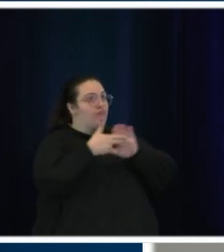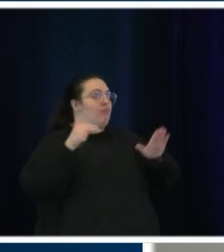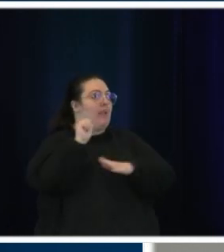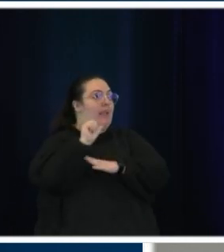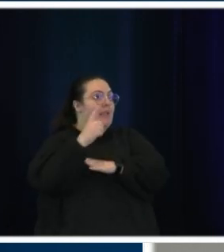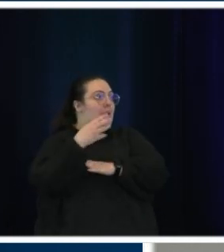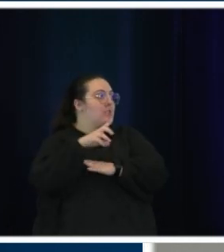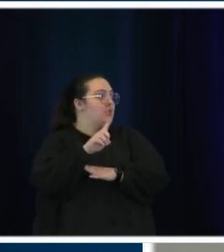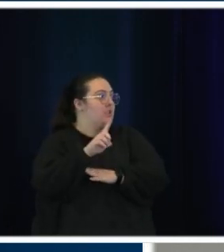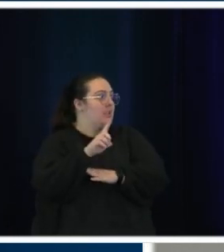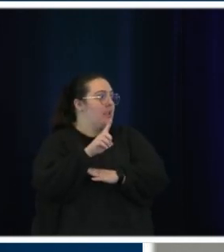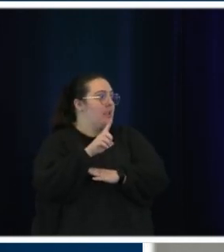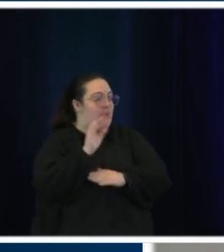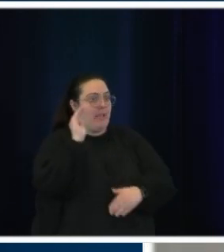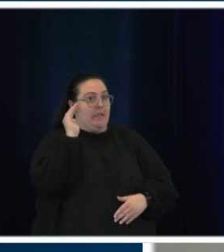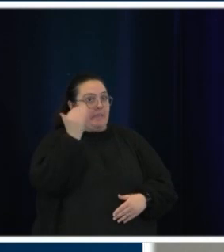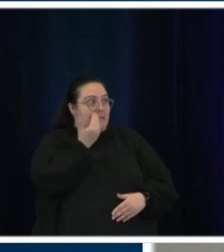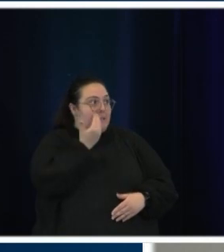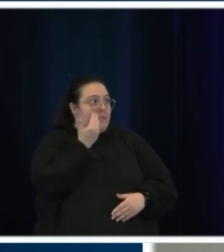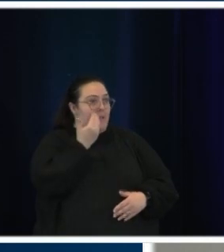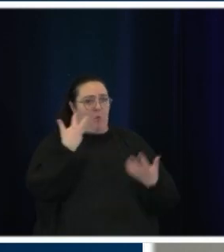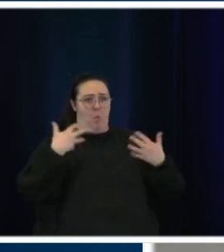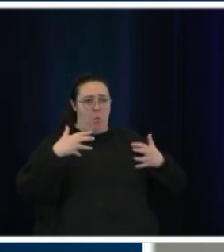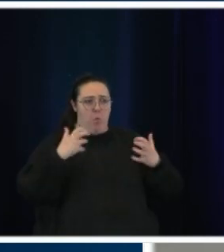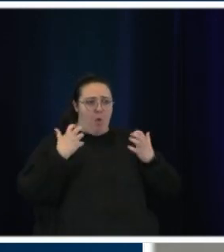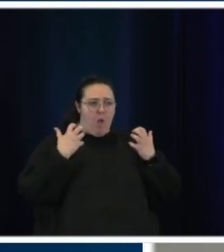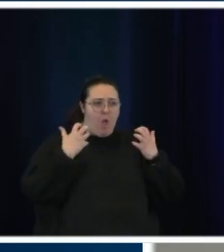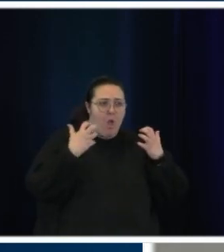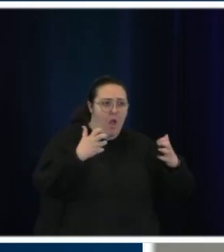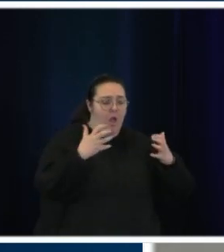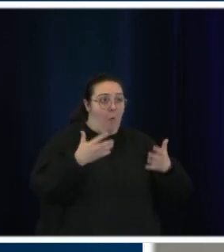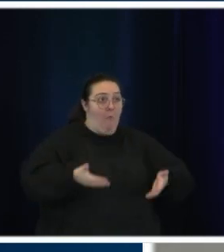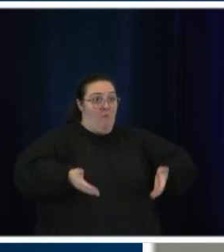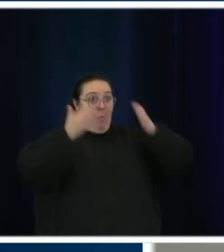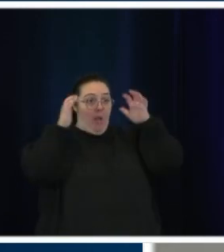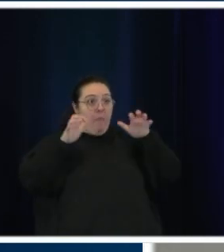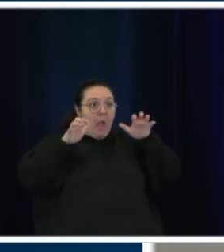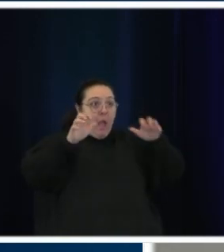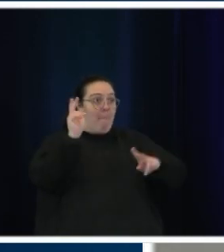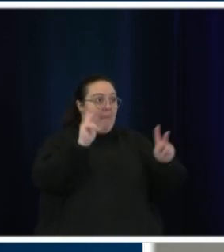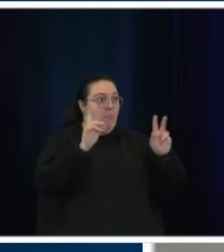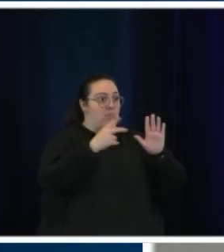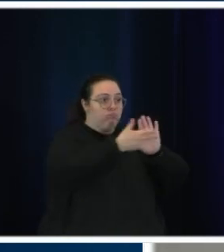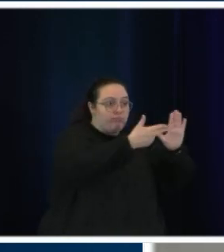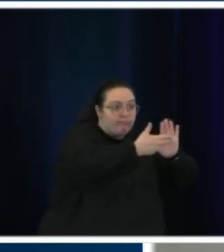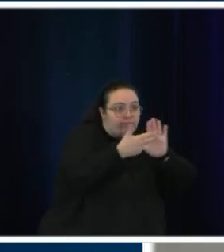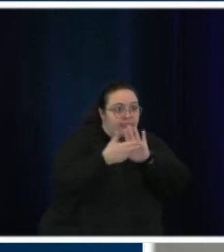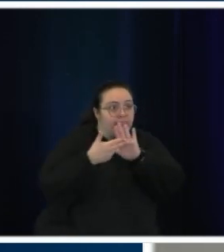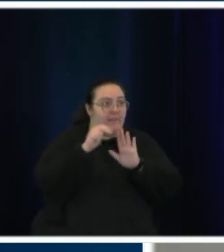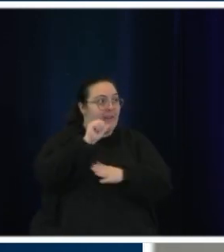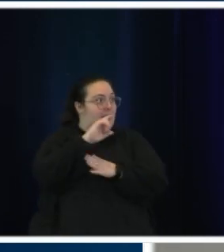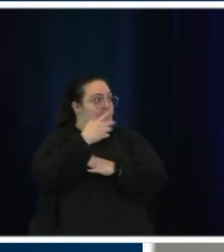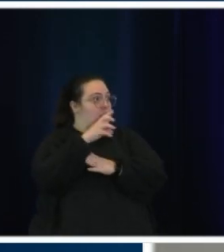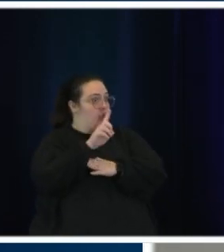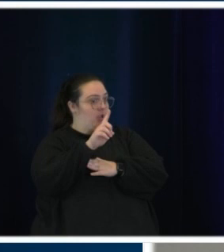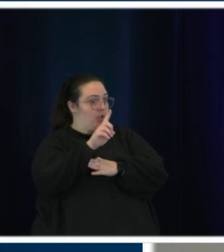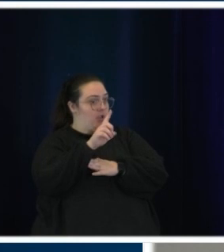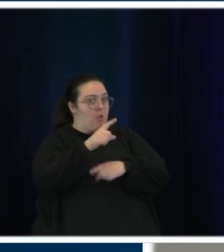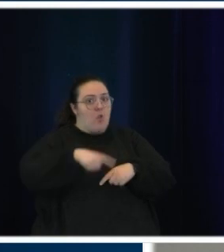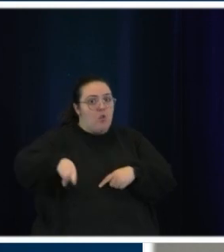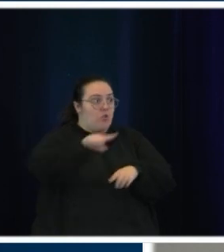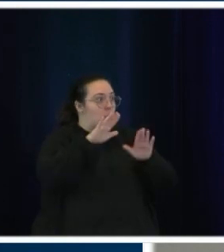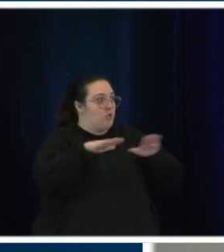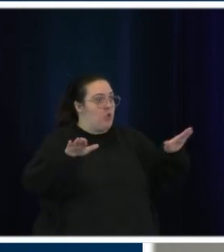it's apparent, it seems like it's an overwhelming amount of children these days with ADHD. Are those children